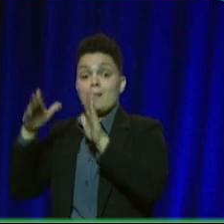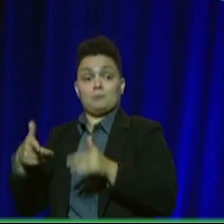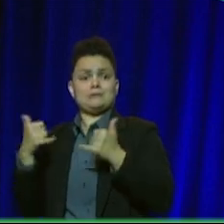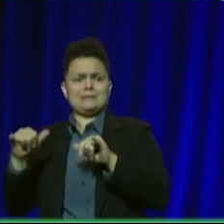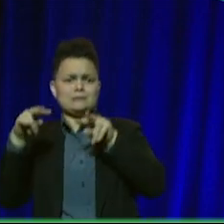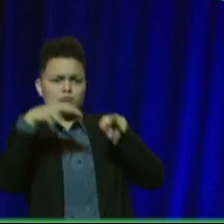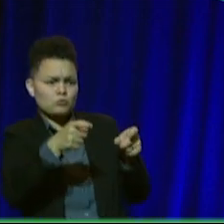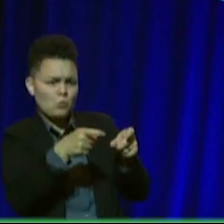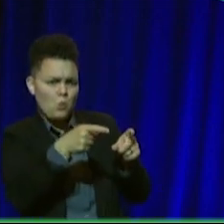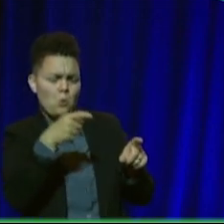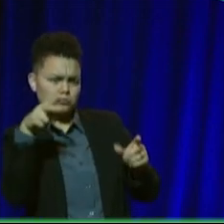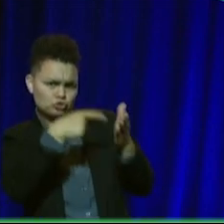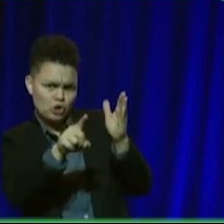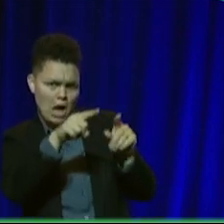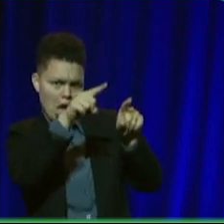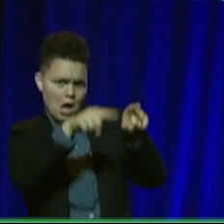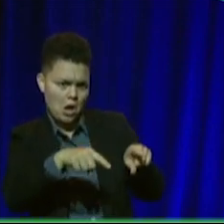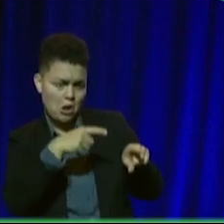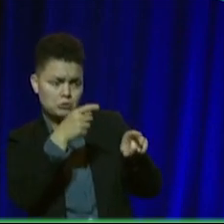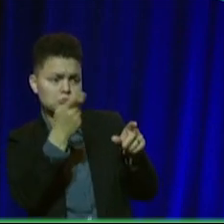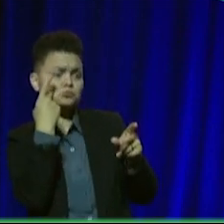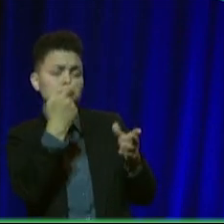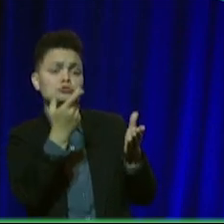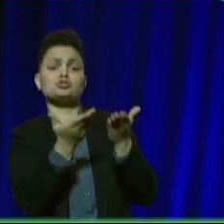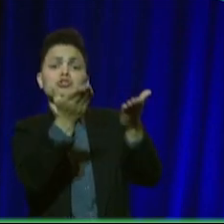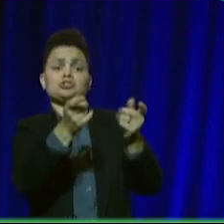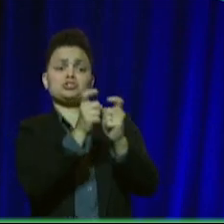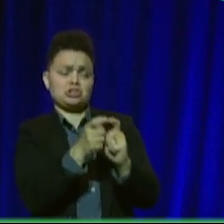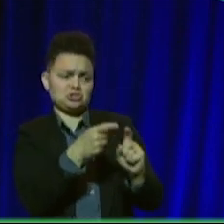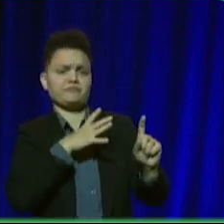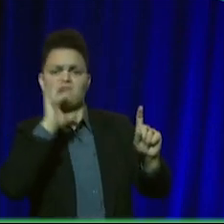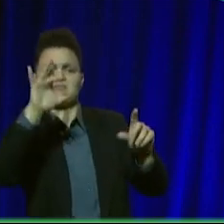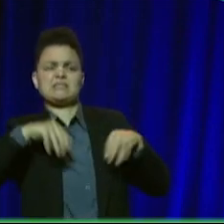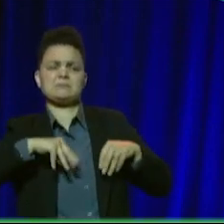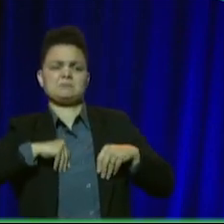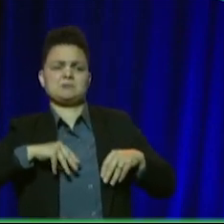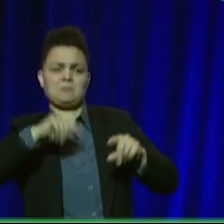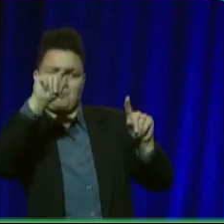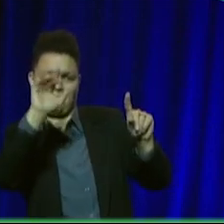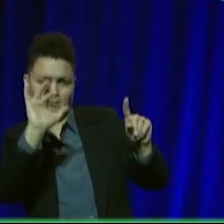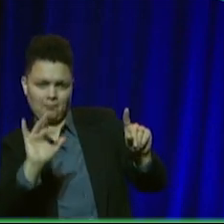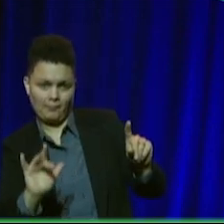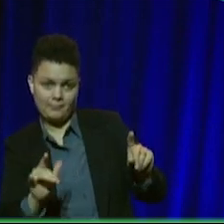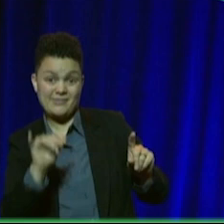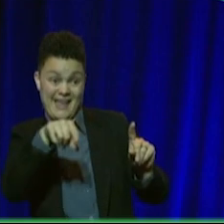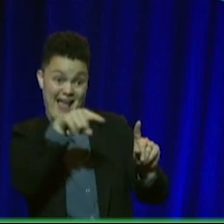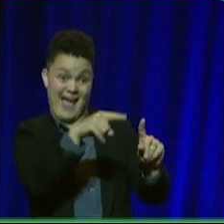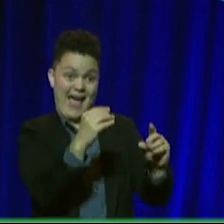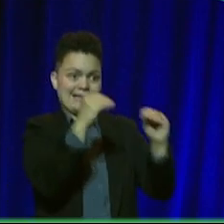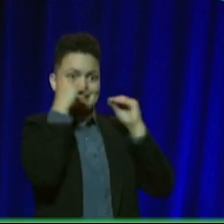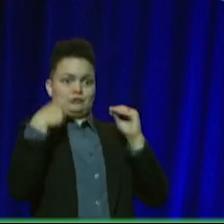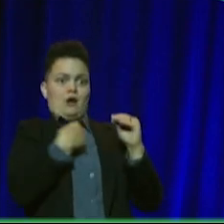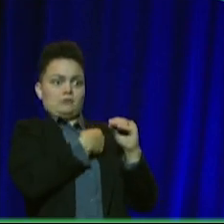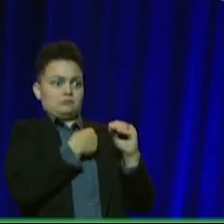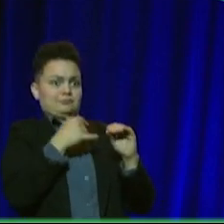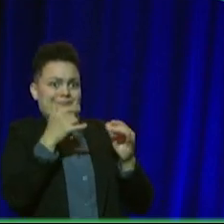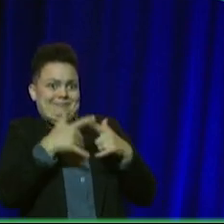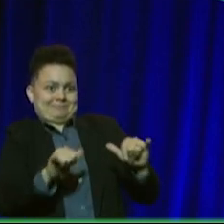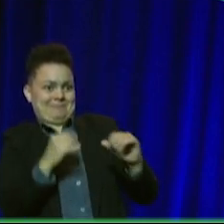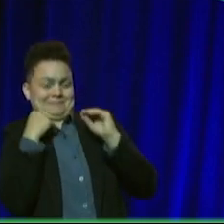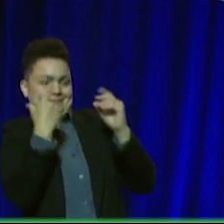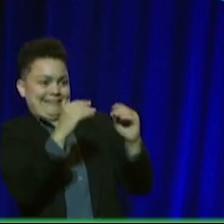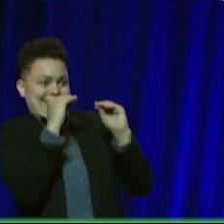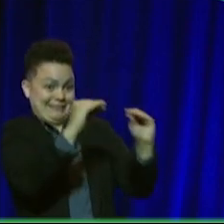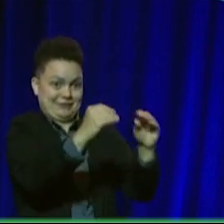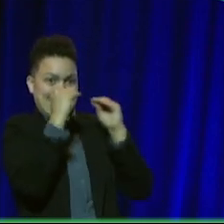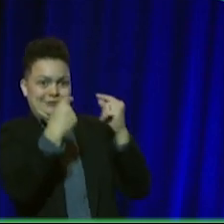and now their code will be accessible, but they've learned along the way, and you're spreading that knowledge as well. I find this super encouraging